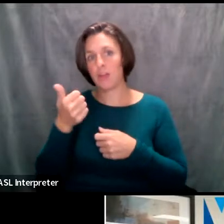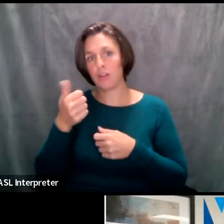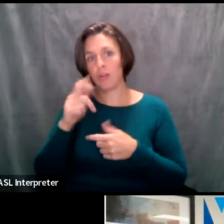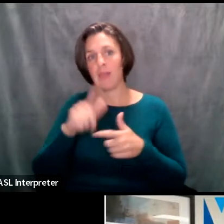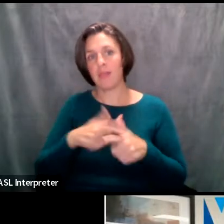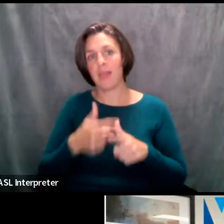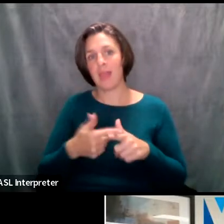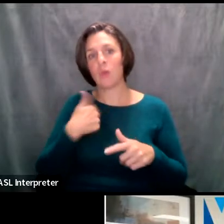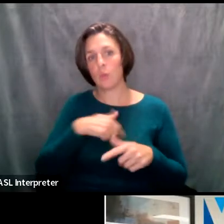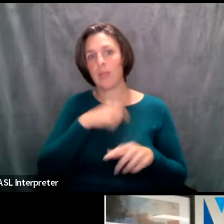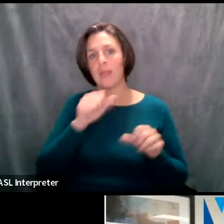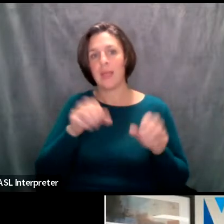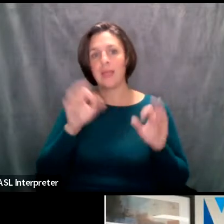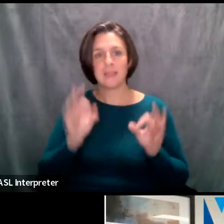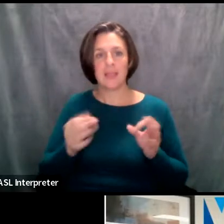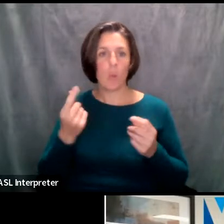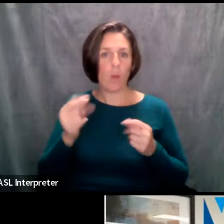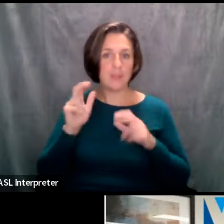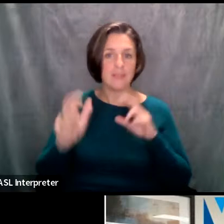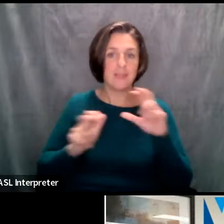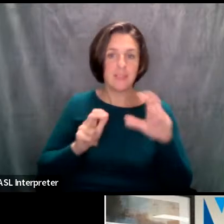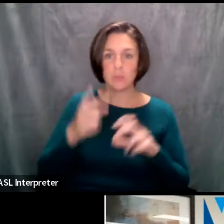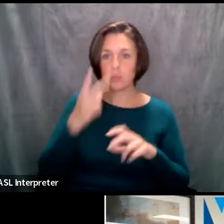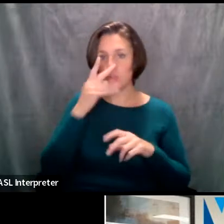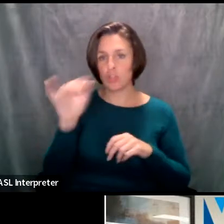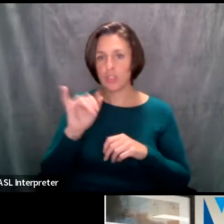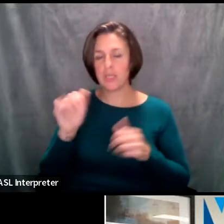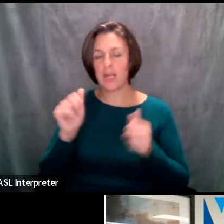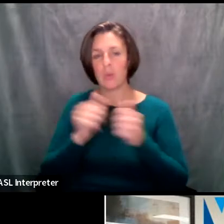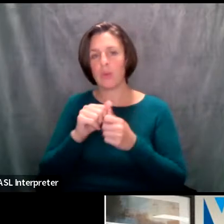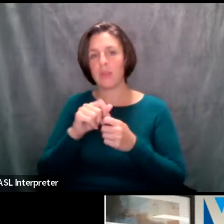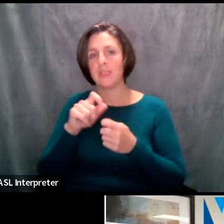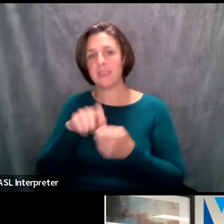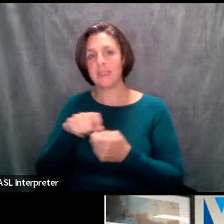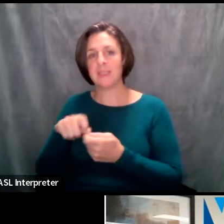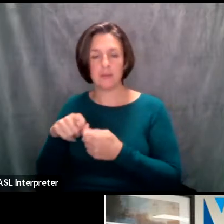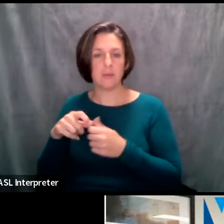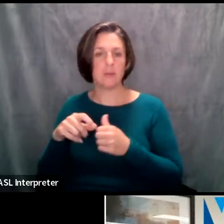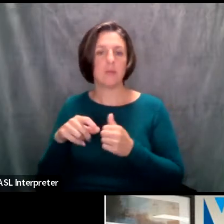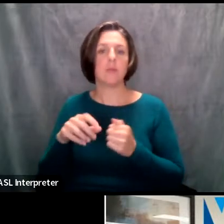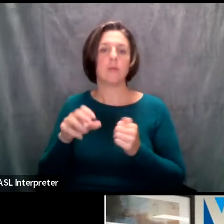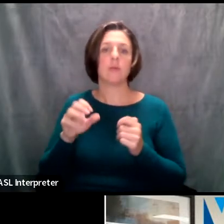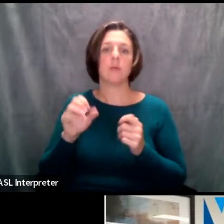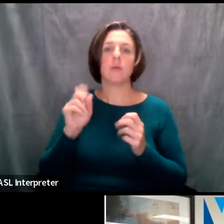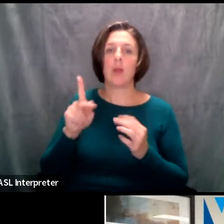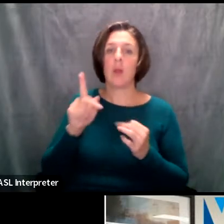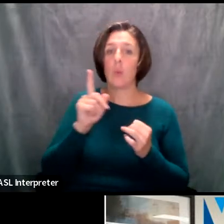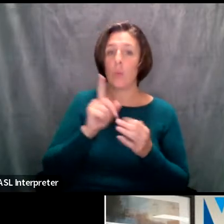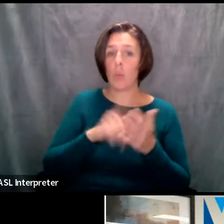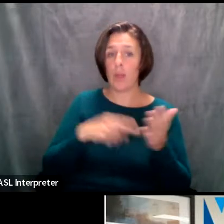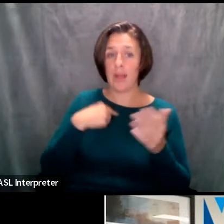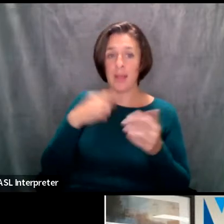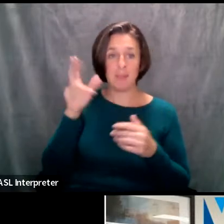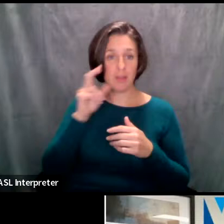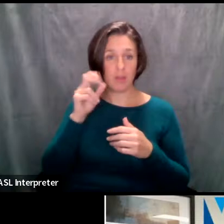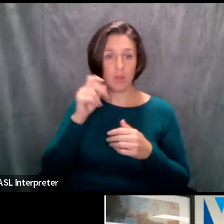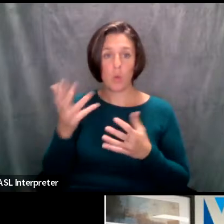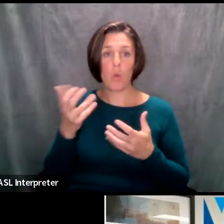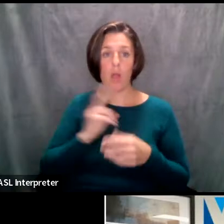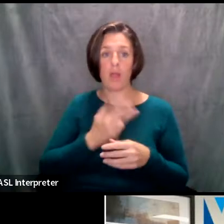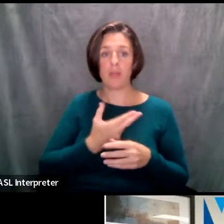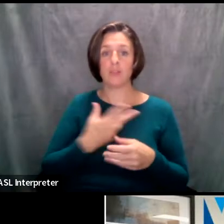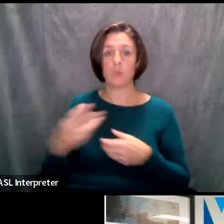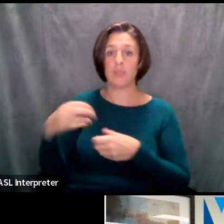know, what's the investment and what does it look like, just the details. Okay, so what I'm hearing then is that you'd like us to engage